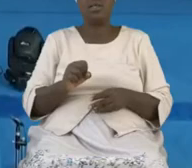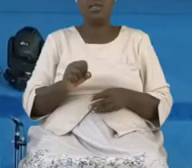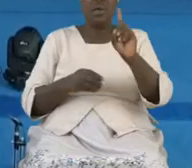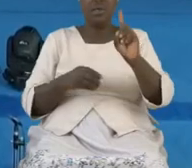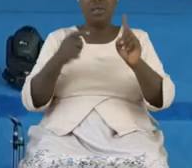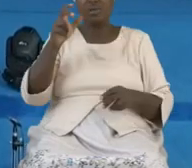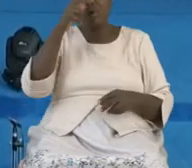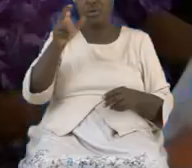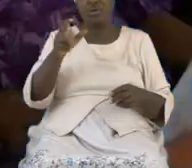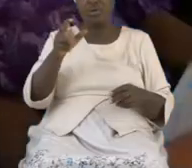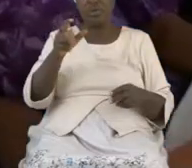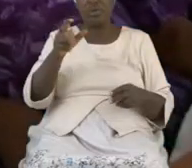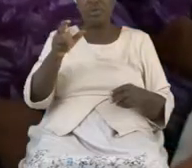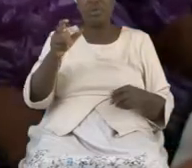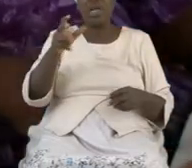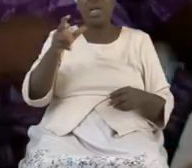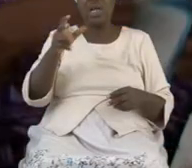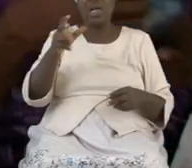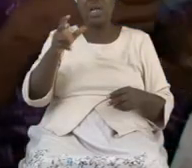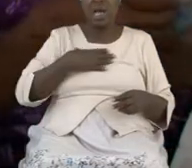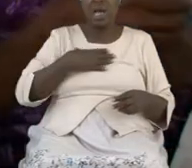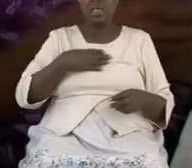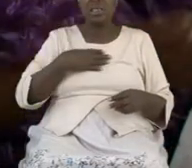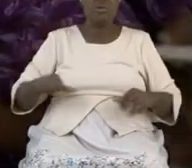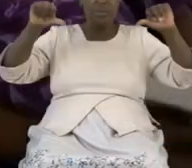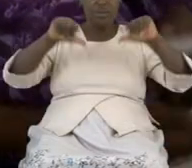and the condemnation of the world.